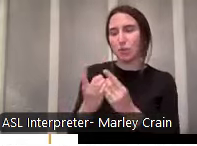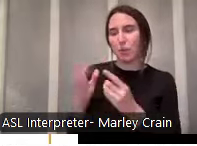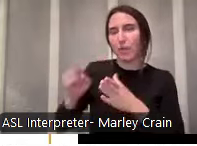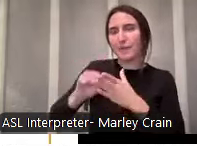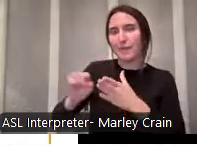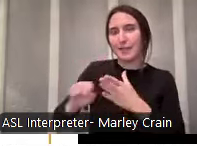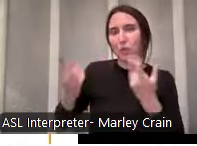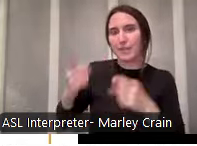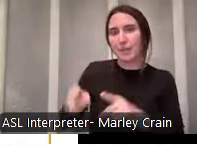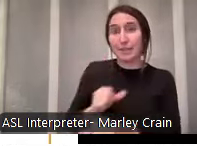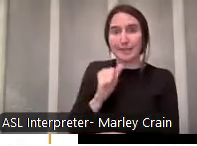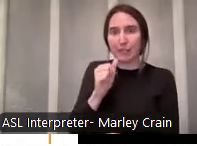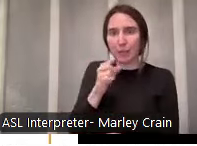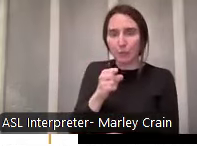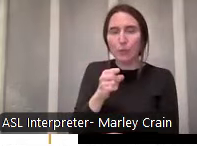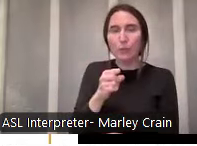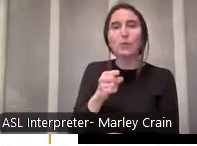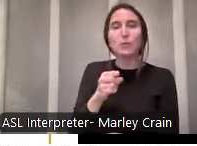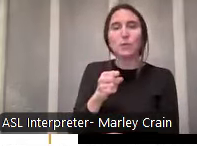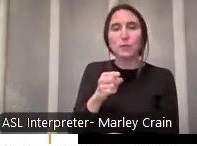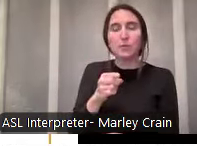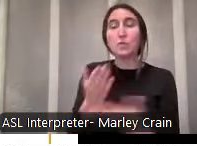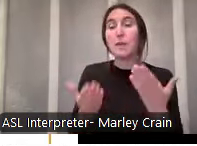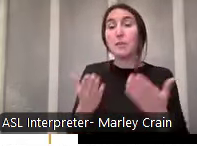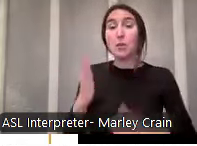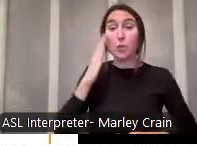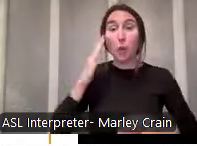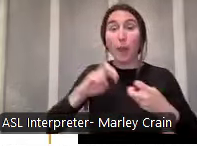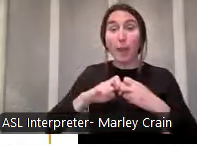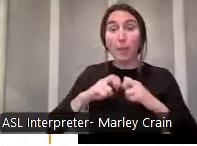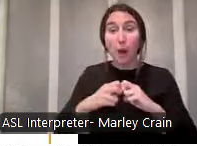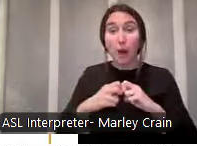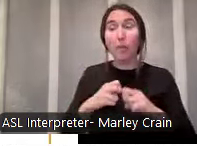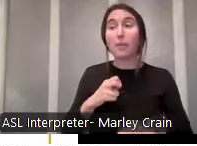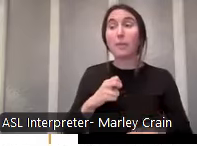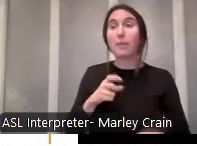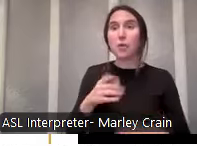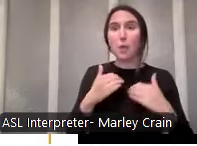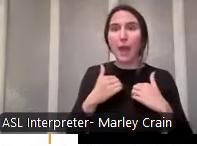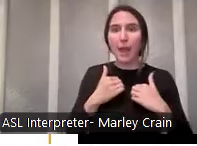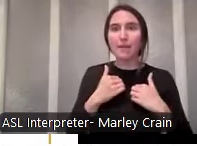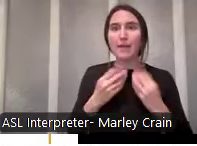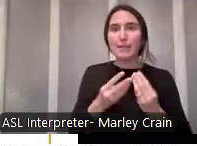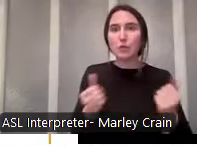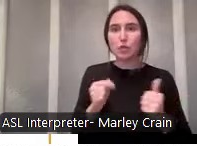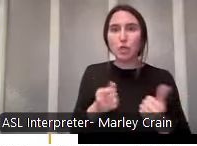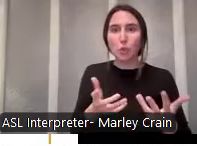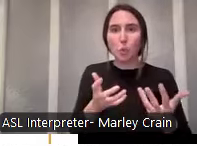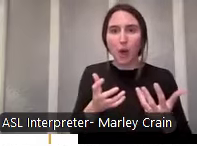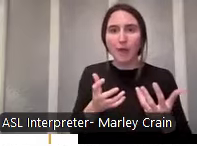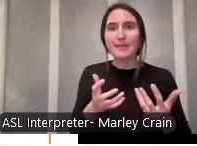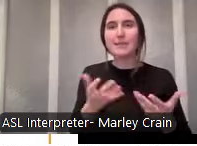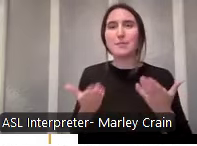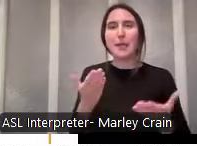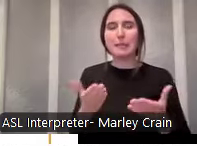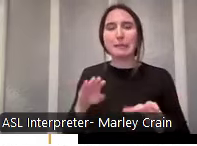you want to, what the problem is, but you have a specific solution in mind. You may want to do one of the other two